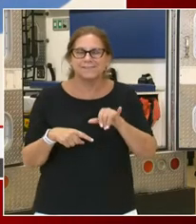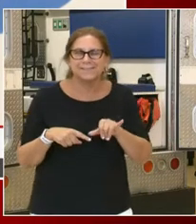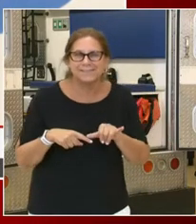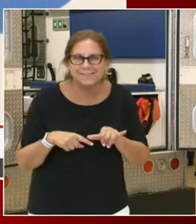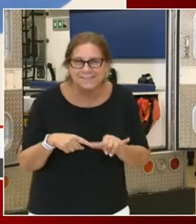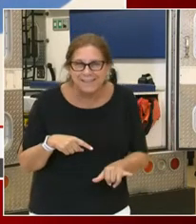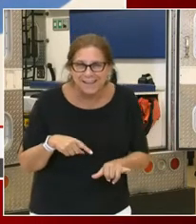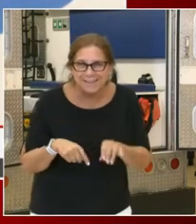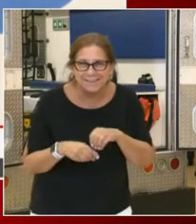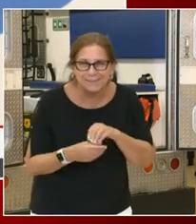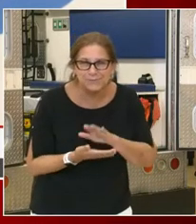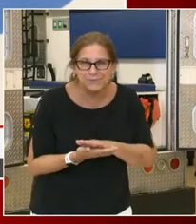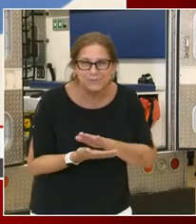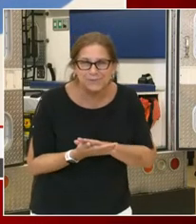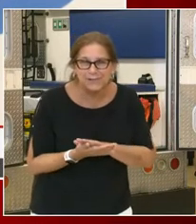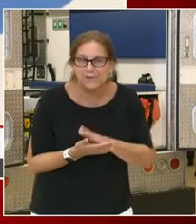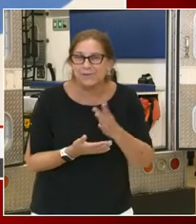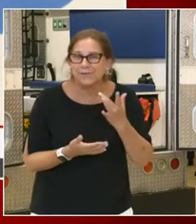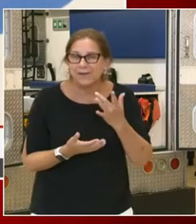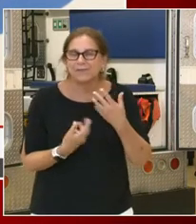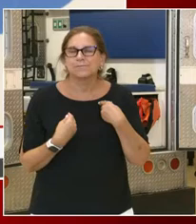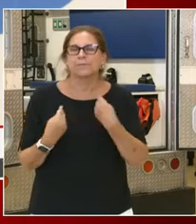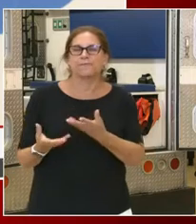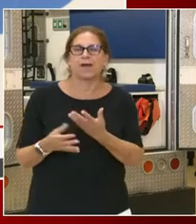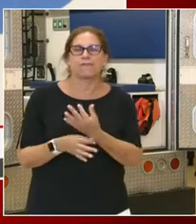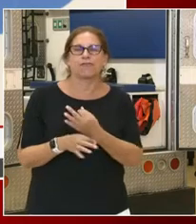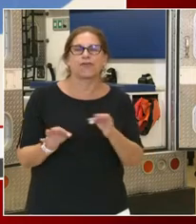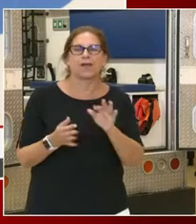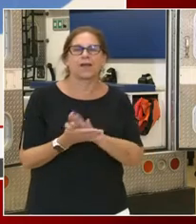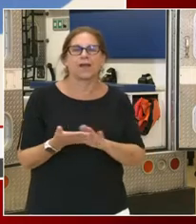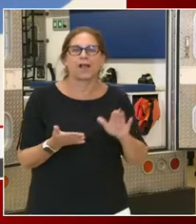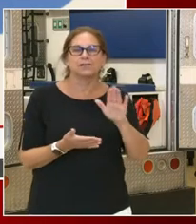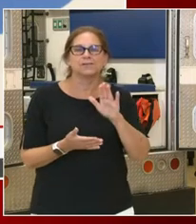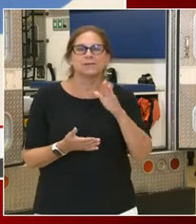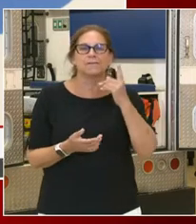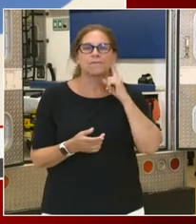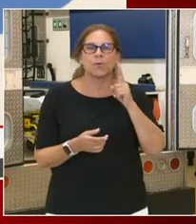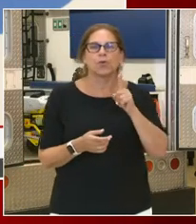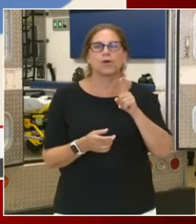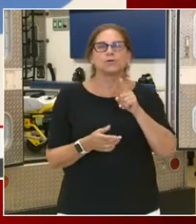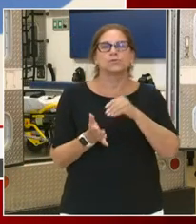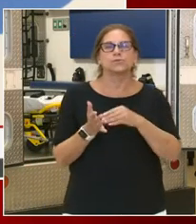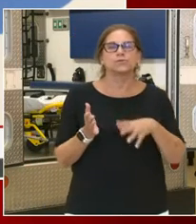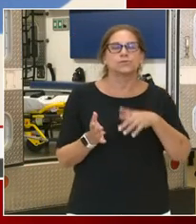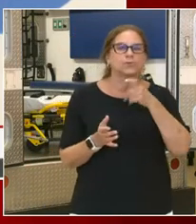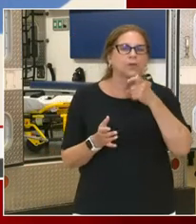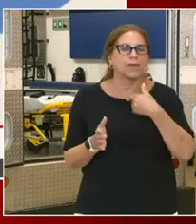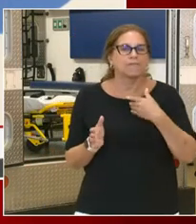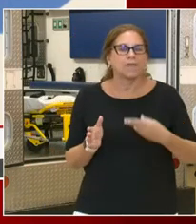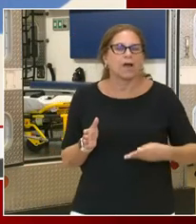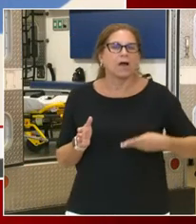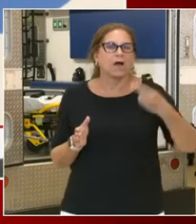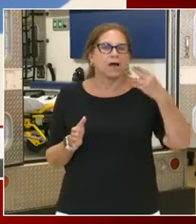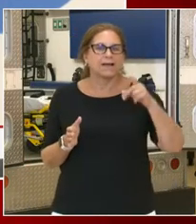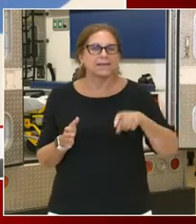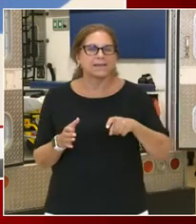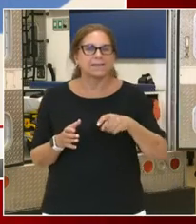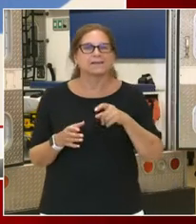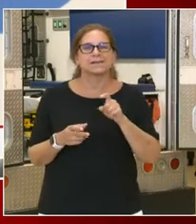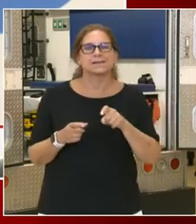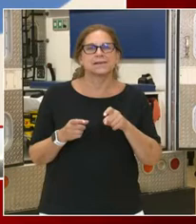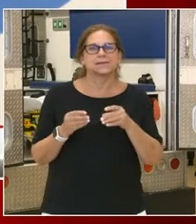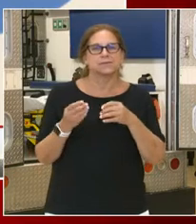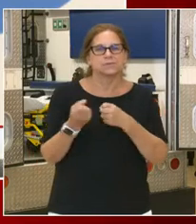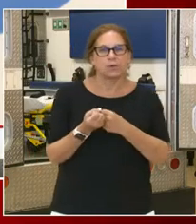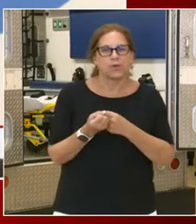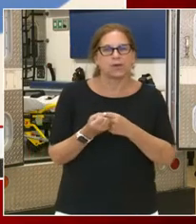free college for students in high need, also the kinds of supports that the Deputy Mayor talked about, but also, you know, we